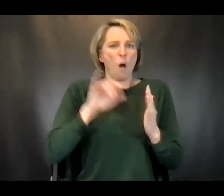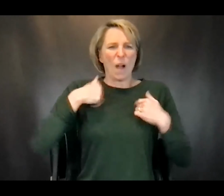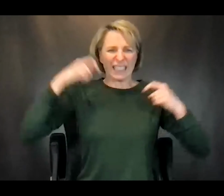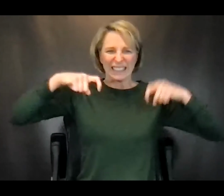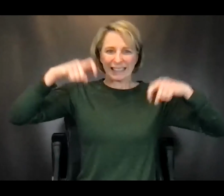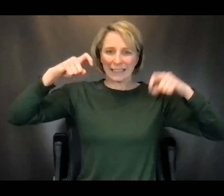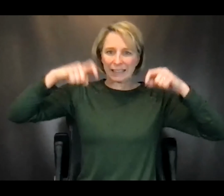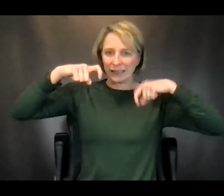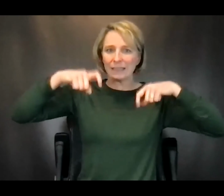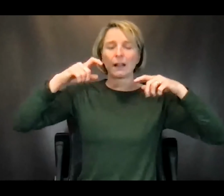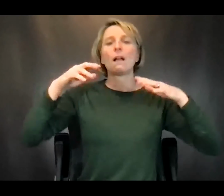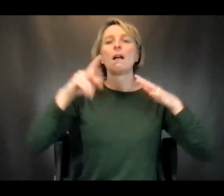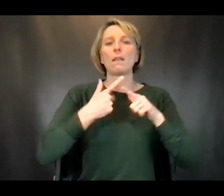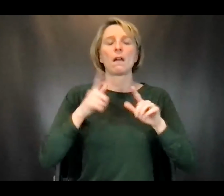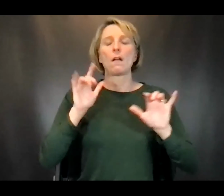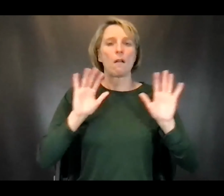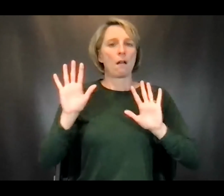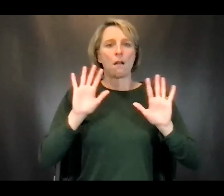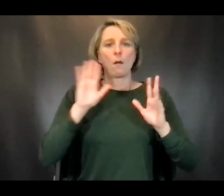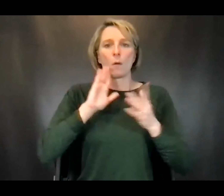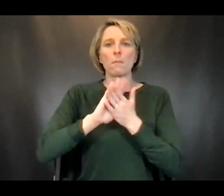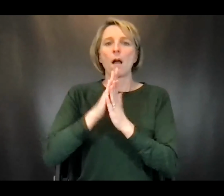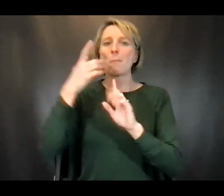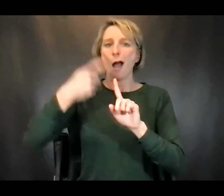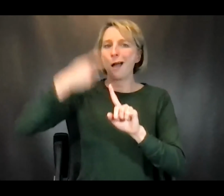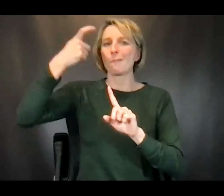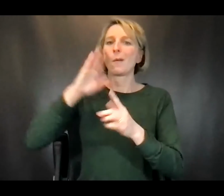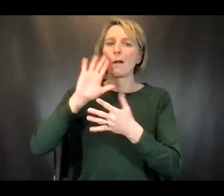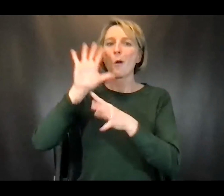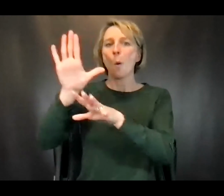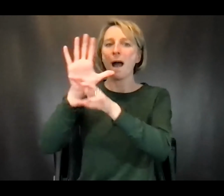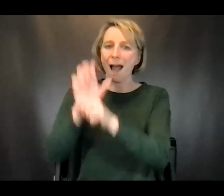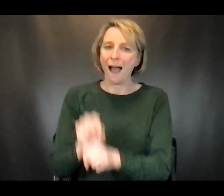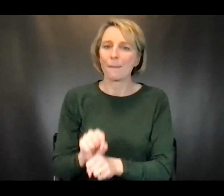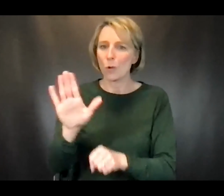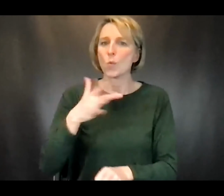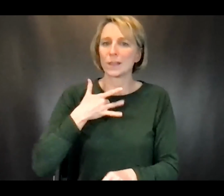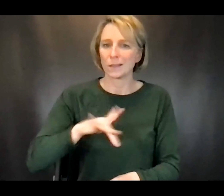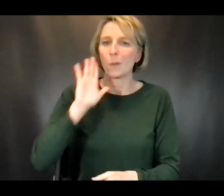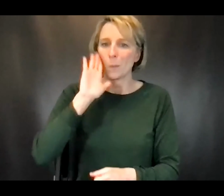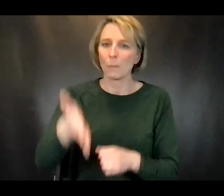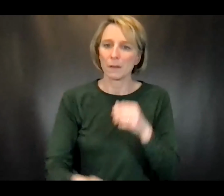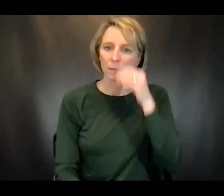just automatic habit. Mm-hmm.